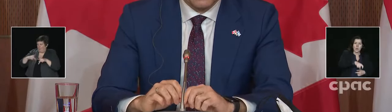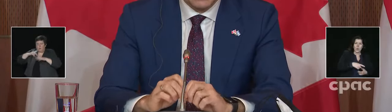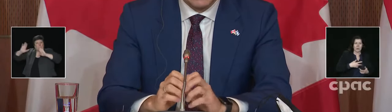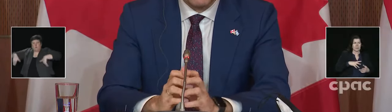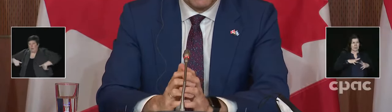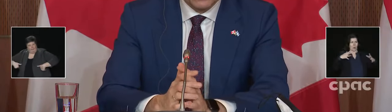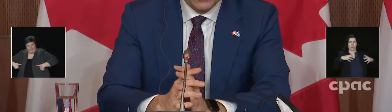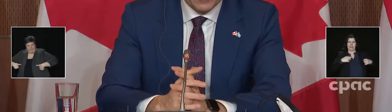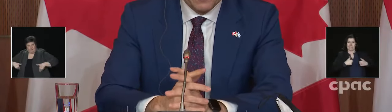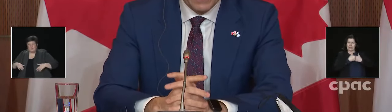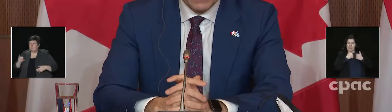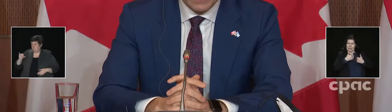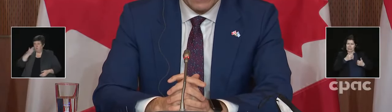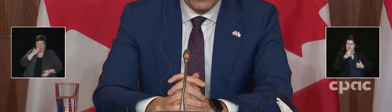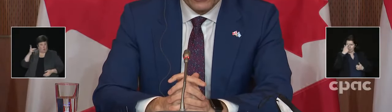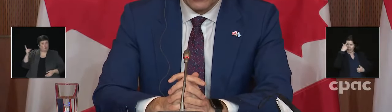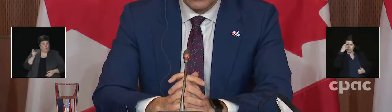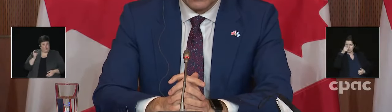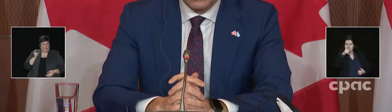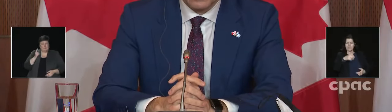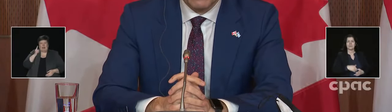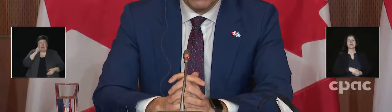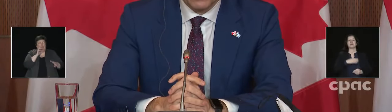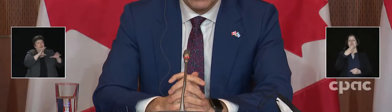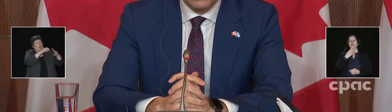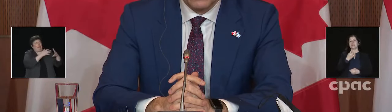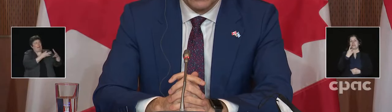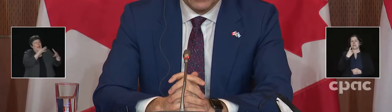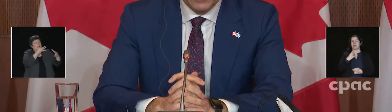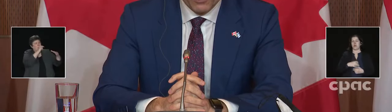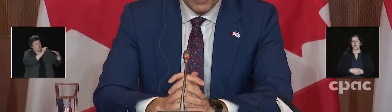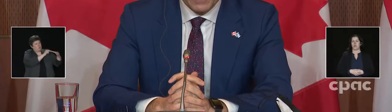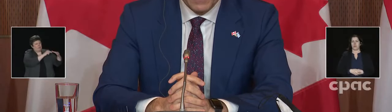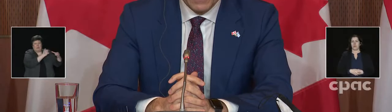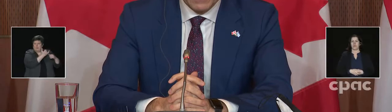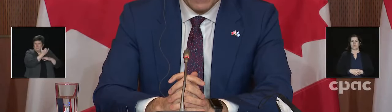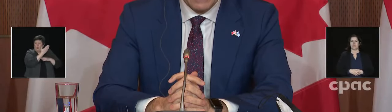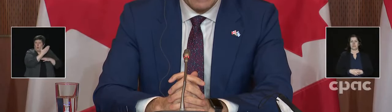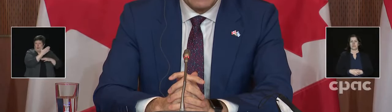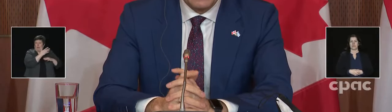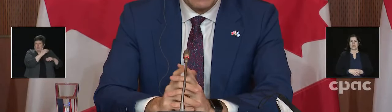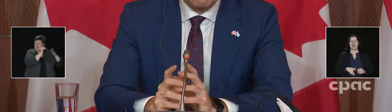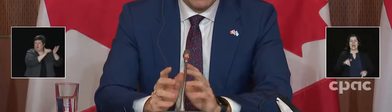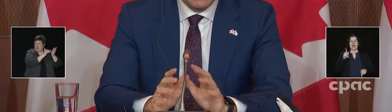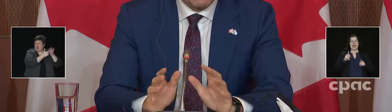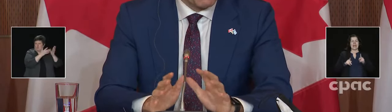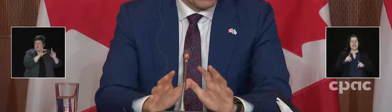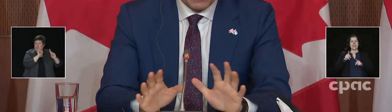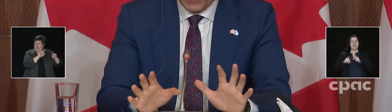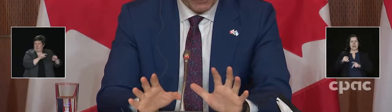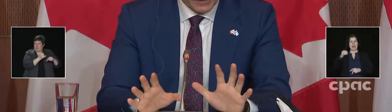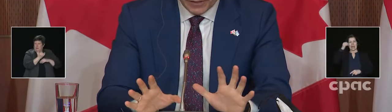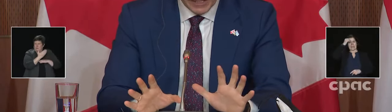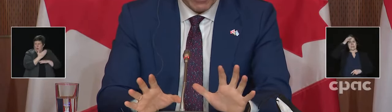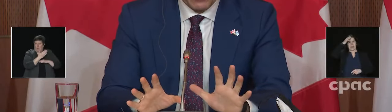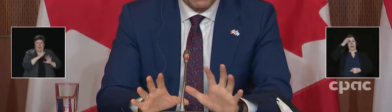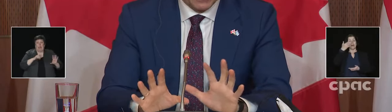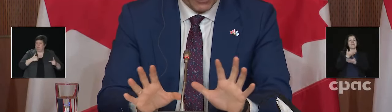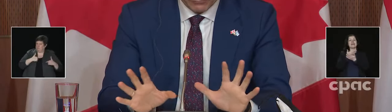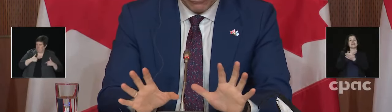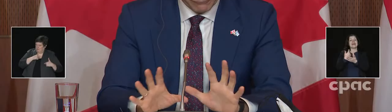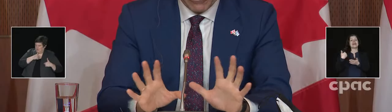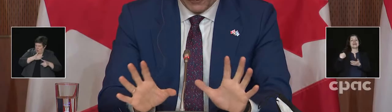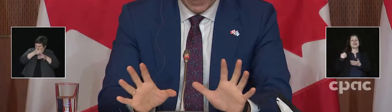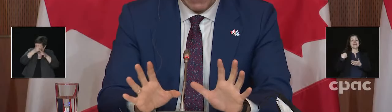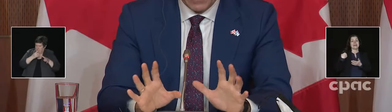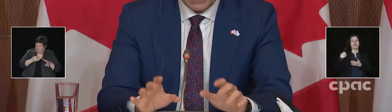believe experts answered a similar question this morning. And I'm not being an expert, I